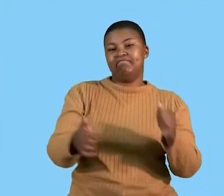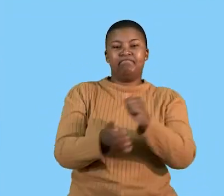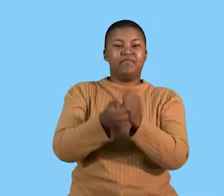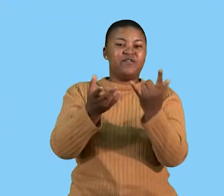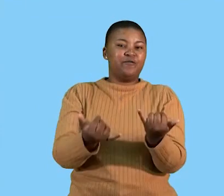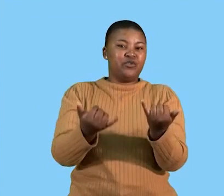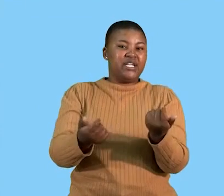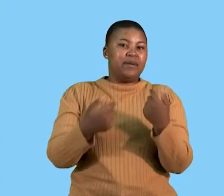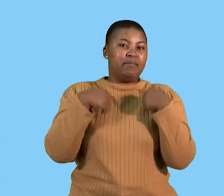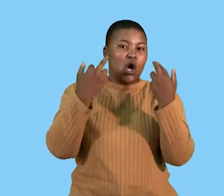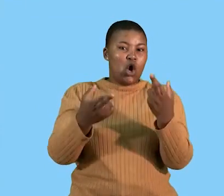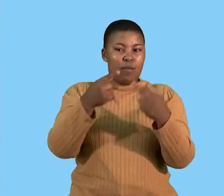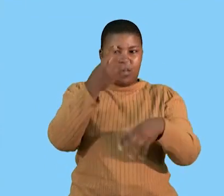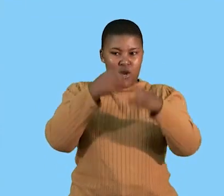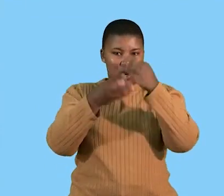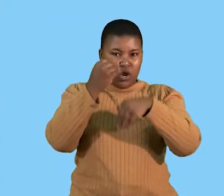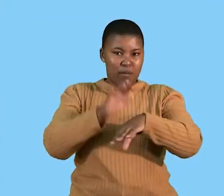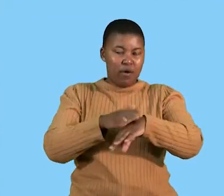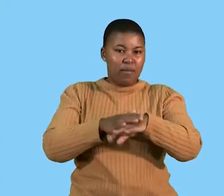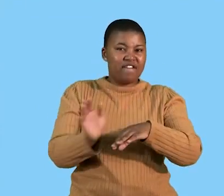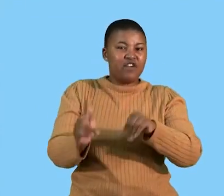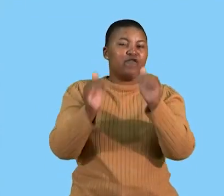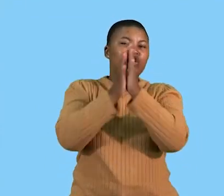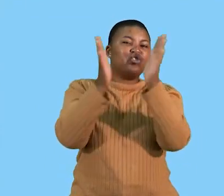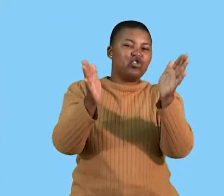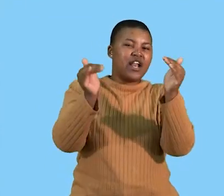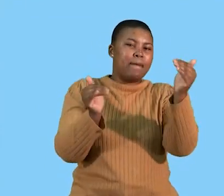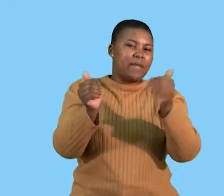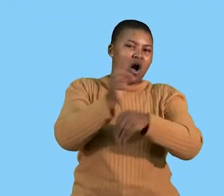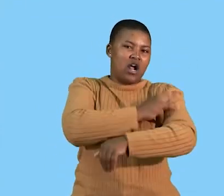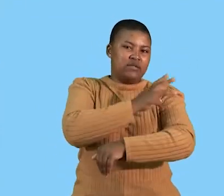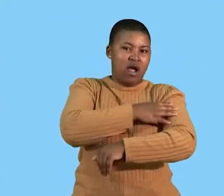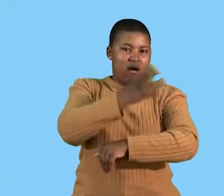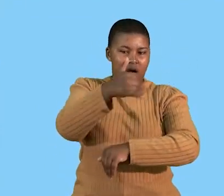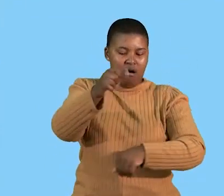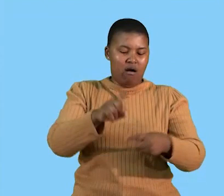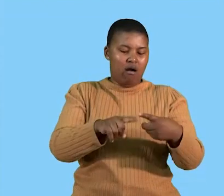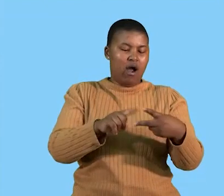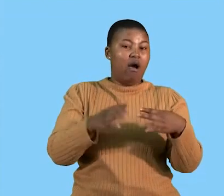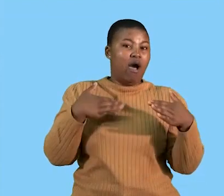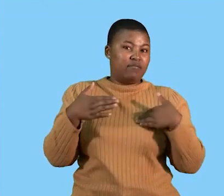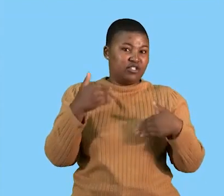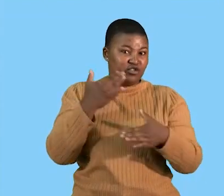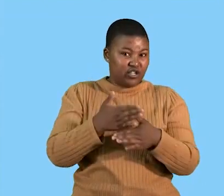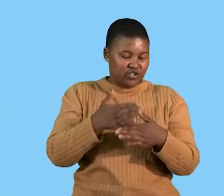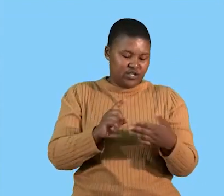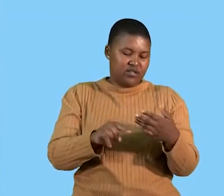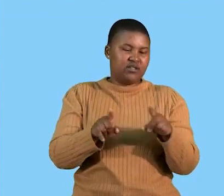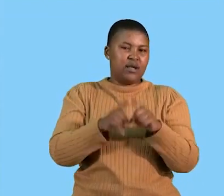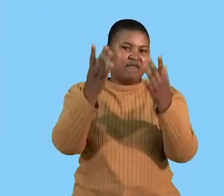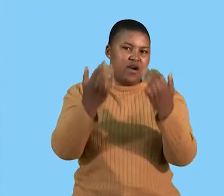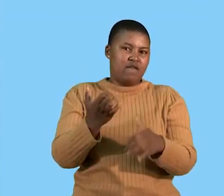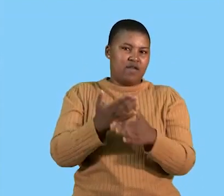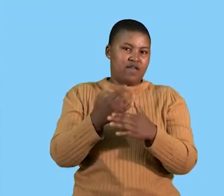our conclusion for today. I hope I have taught you a bit more about general management, administration, and the financial